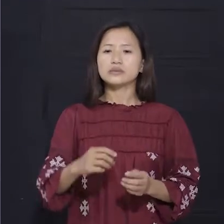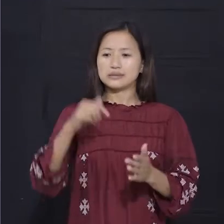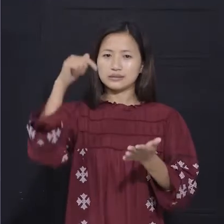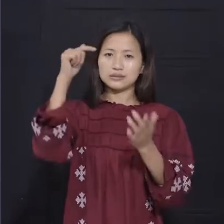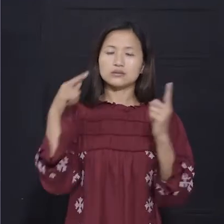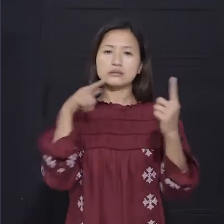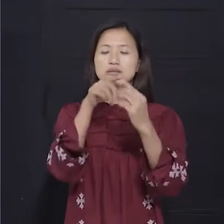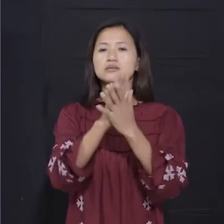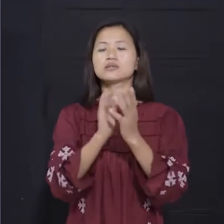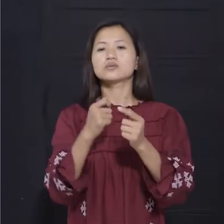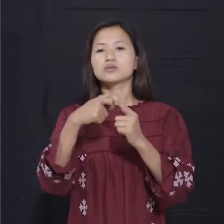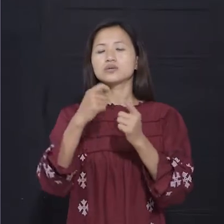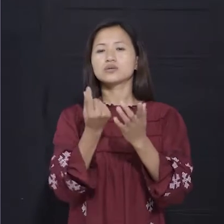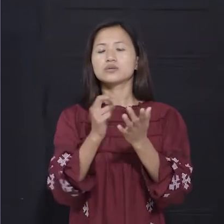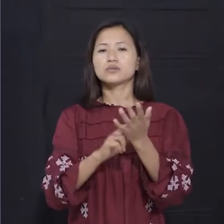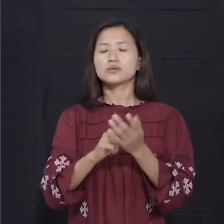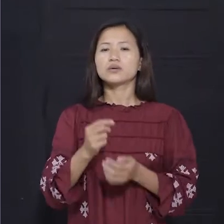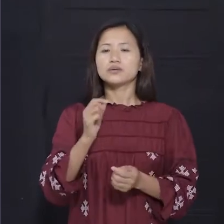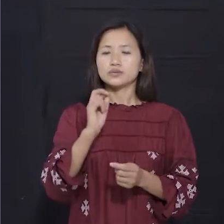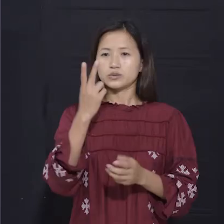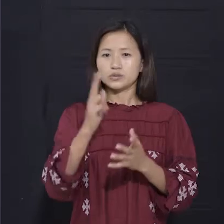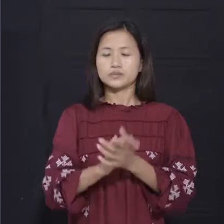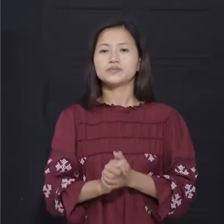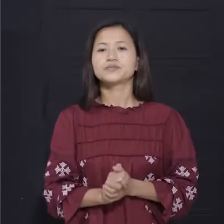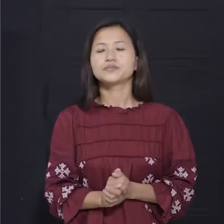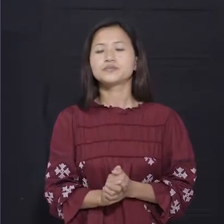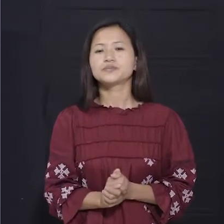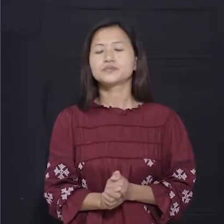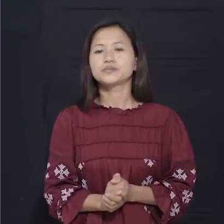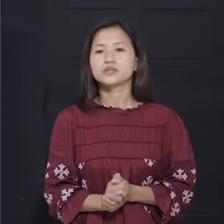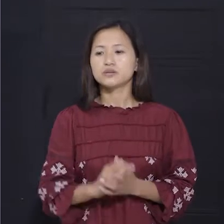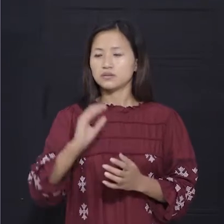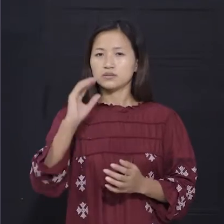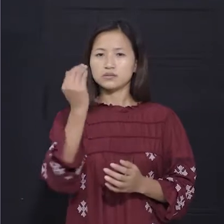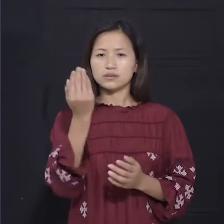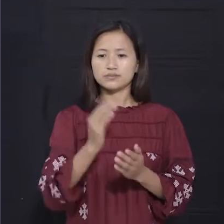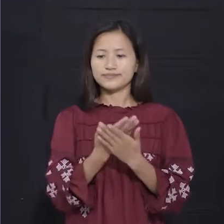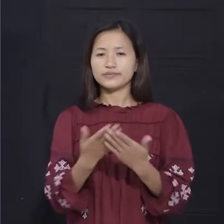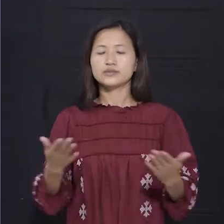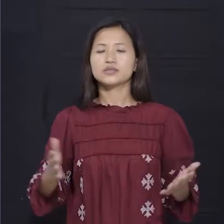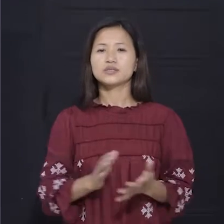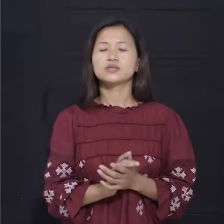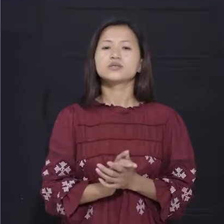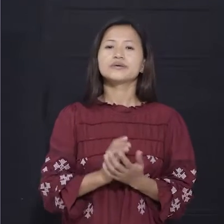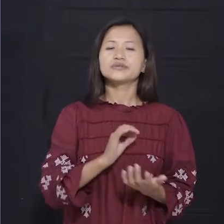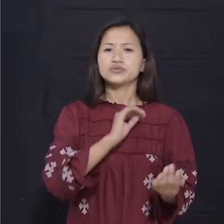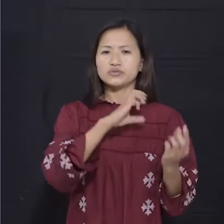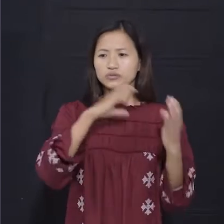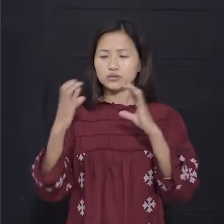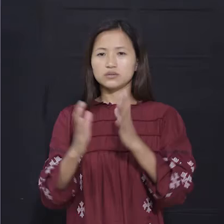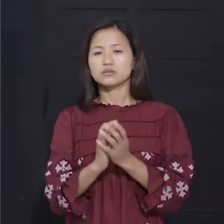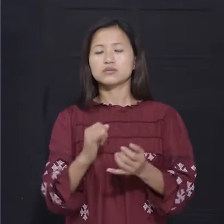Remember, Kumargupta was the son of Chandragupta II. Now something changed after Skandagupta, all right.